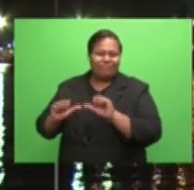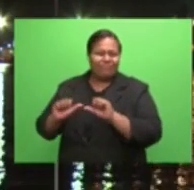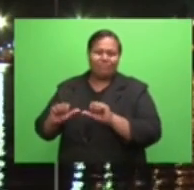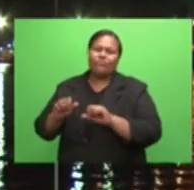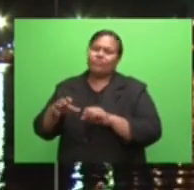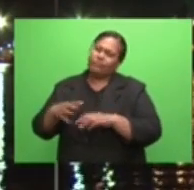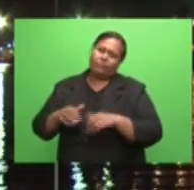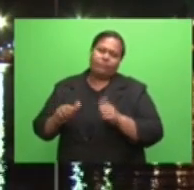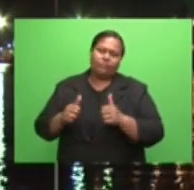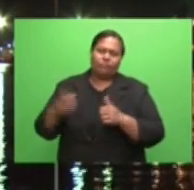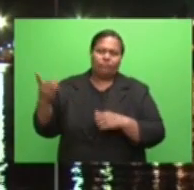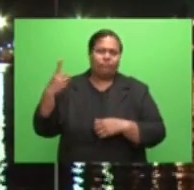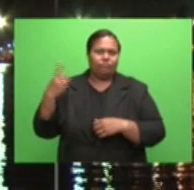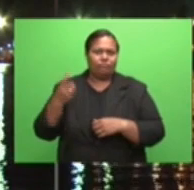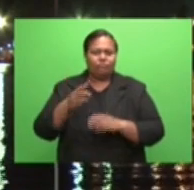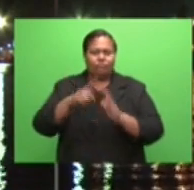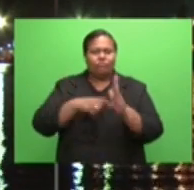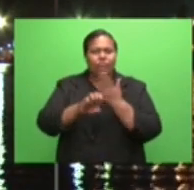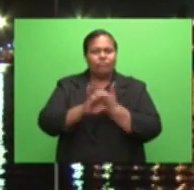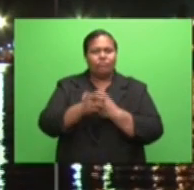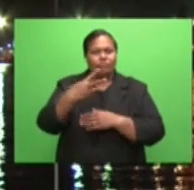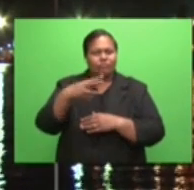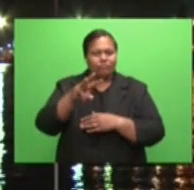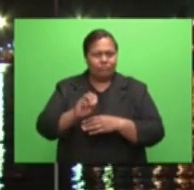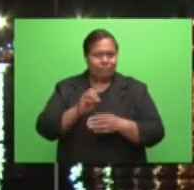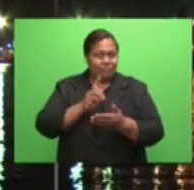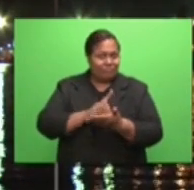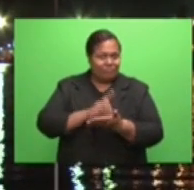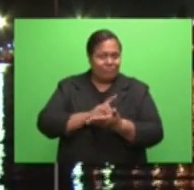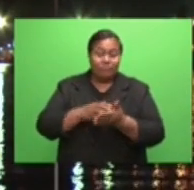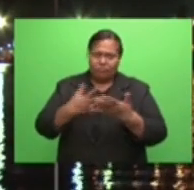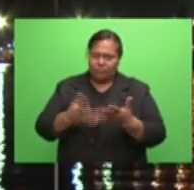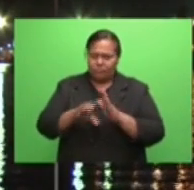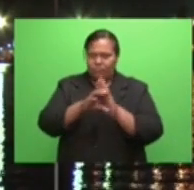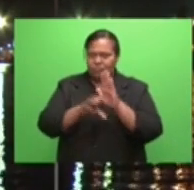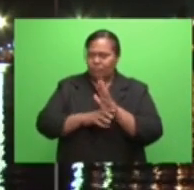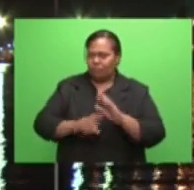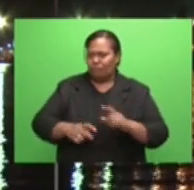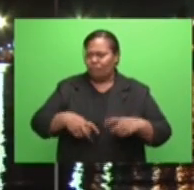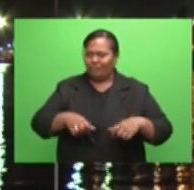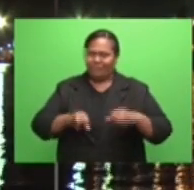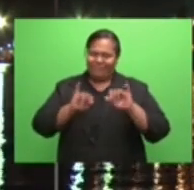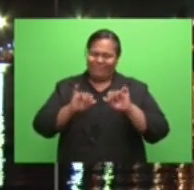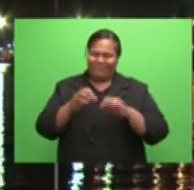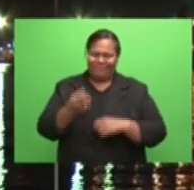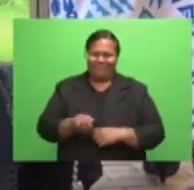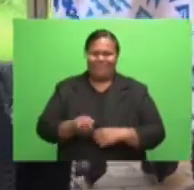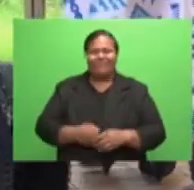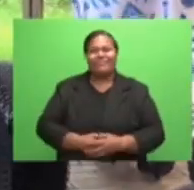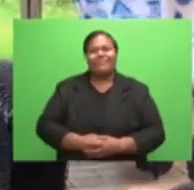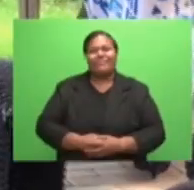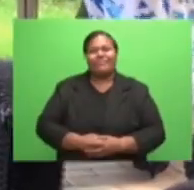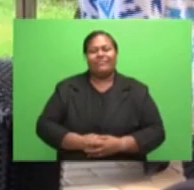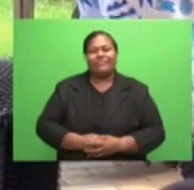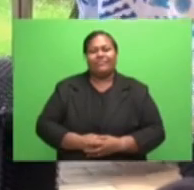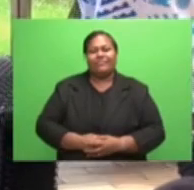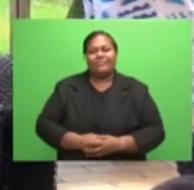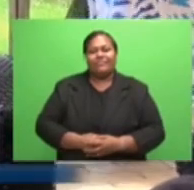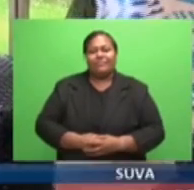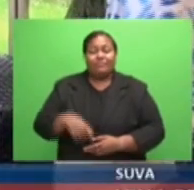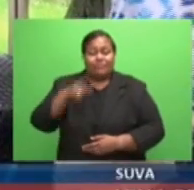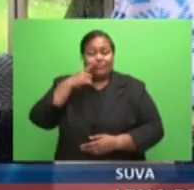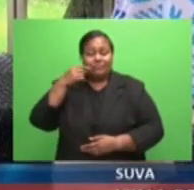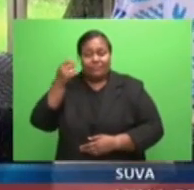Fijian Elections Office says that SODELPA is now in a constitutional crisis. Lena Rees has more. Rambuka says